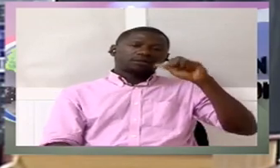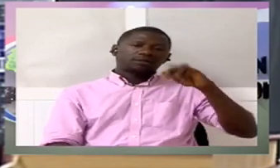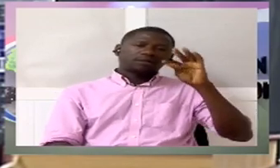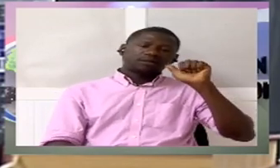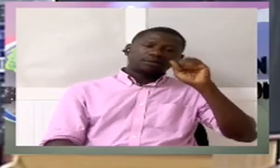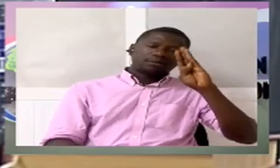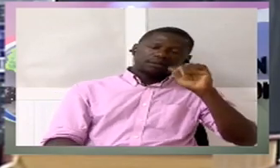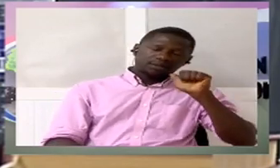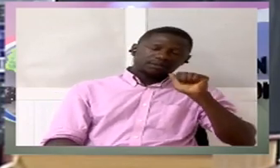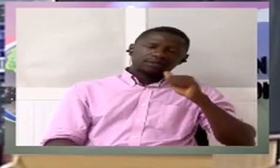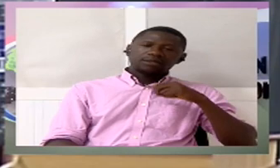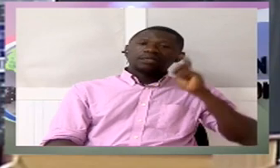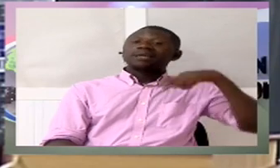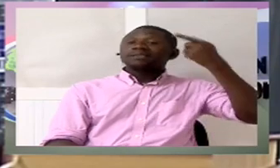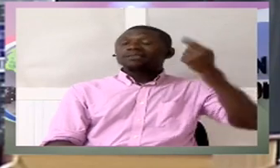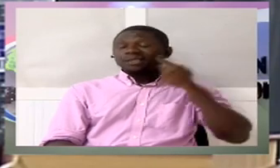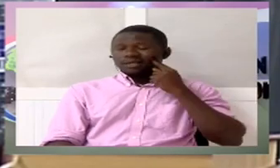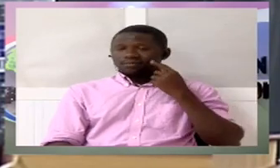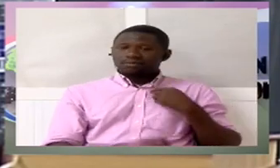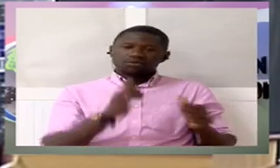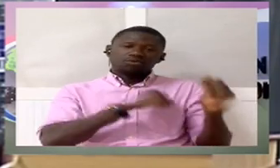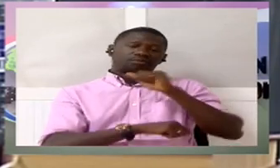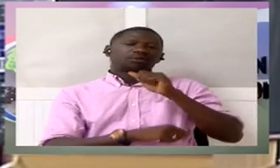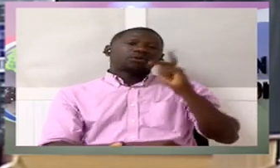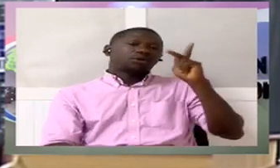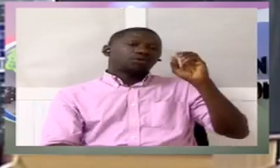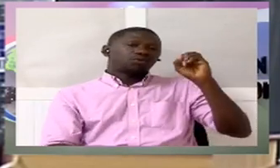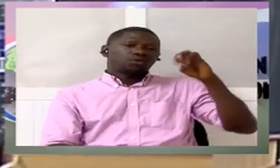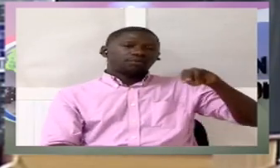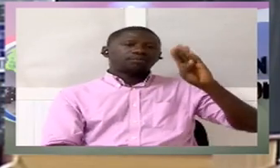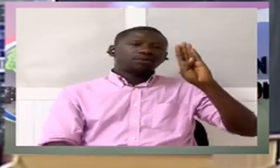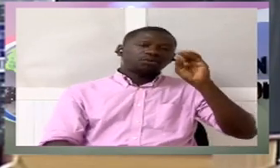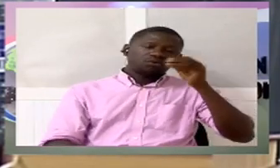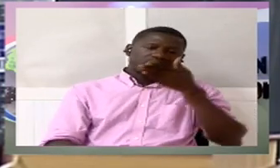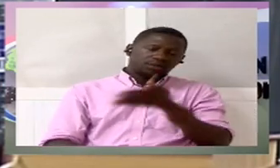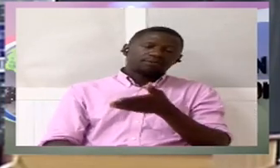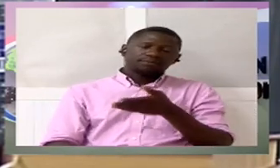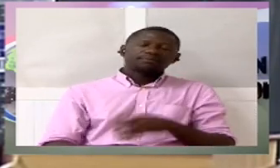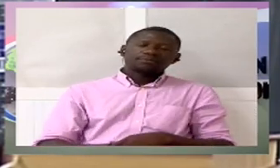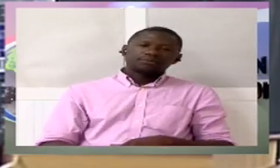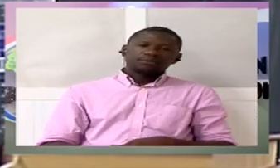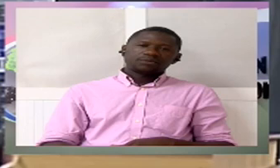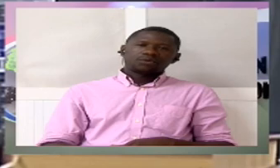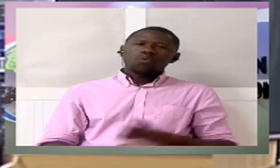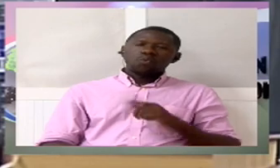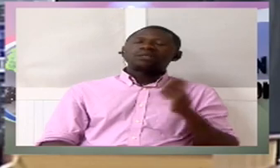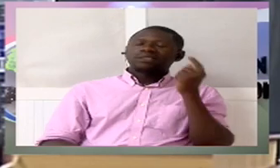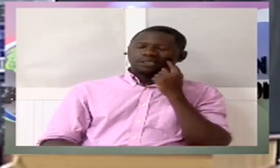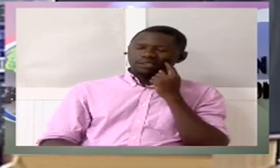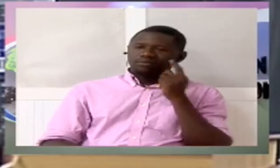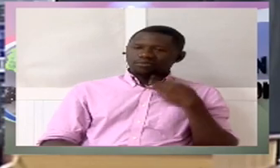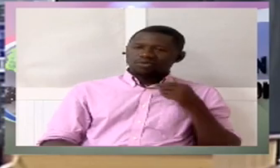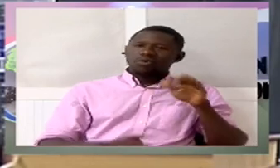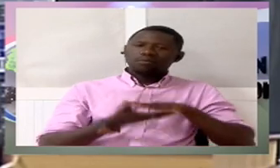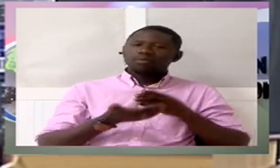Then the following day. I returned back to the Combos. Bejang. I was here. Sila do fanang mbita kam marsaut. One other time, I was on